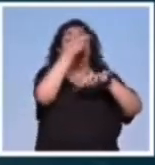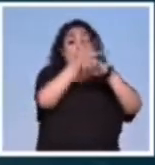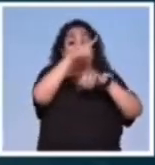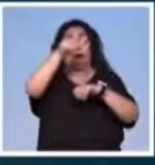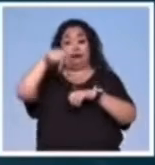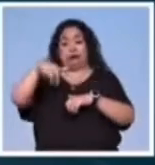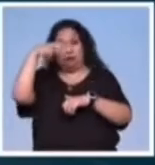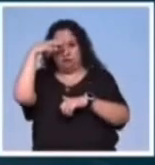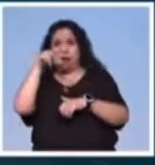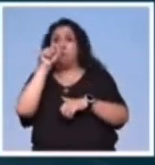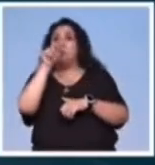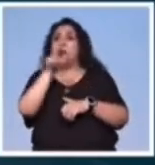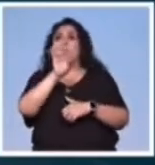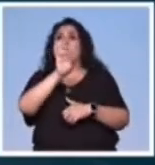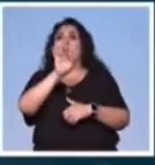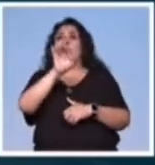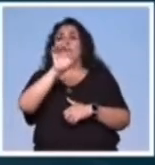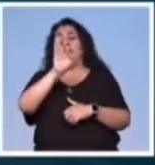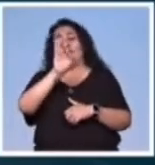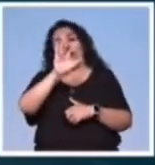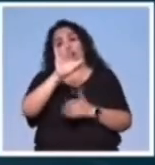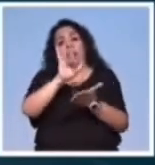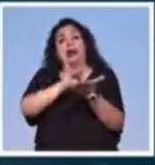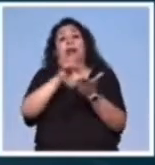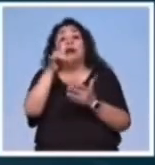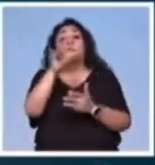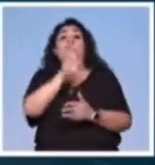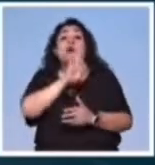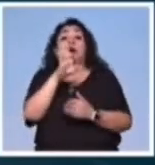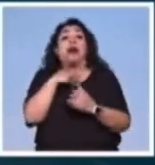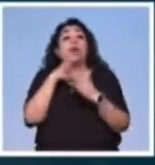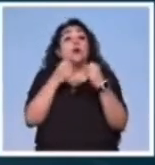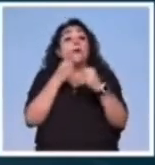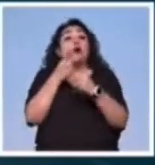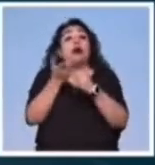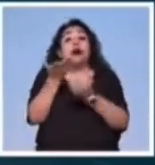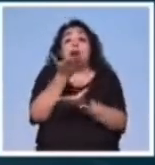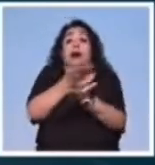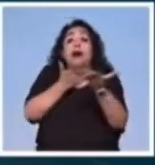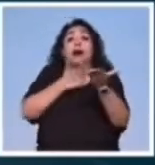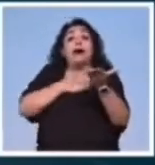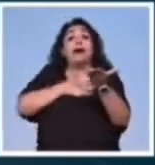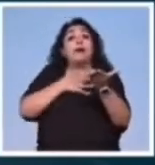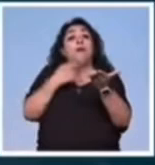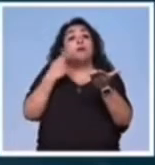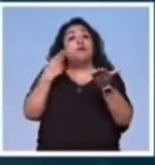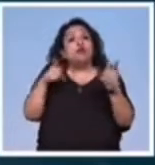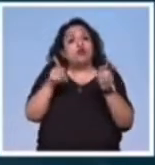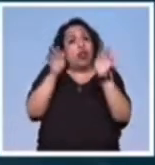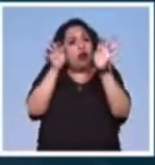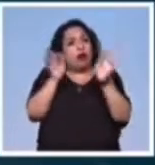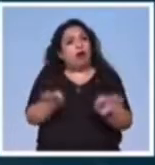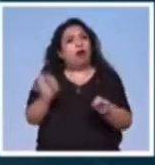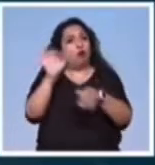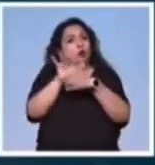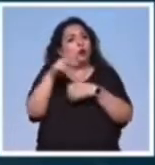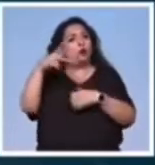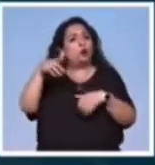and Cervantino Festival to allow us this opportunity to share our original music and Hawaiian